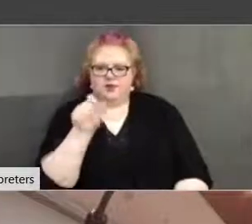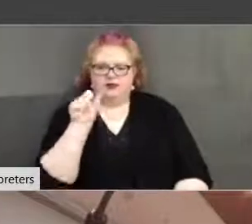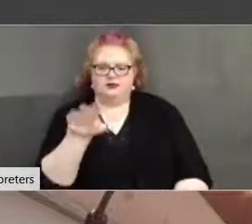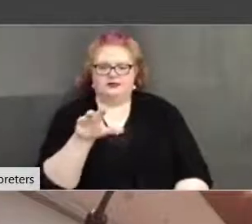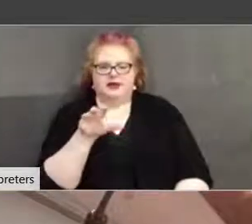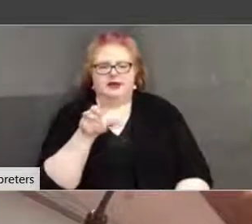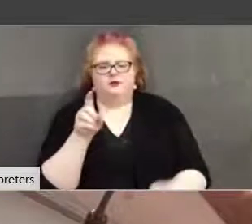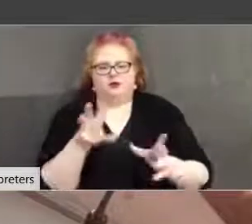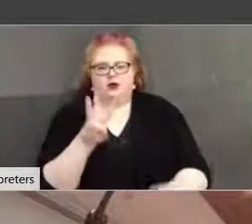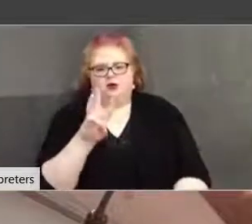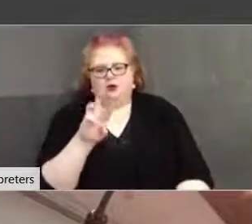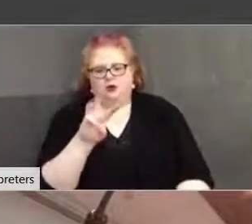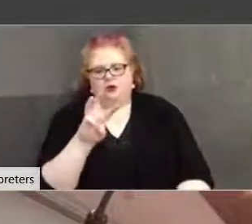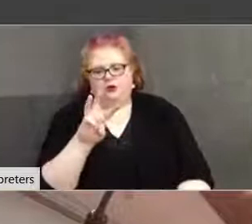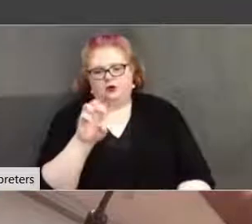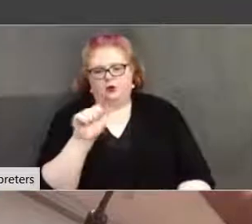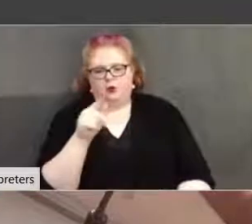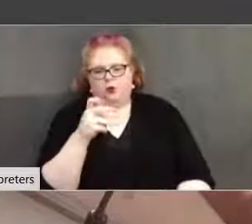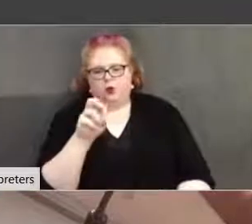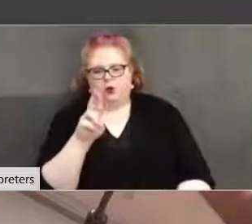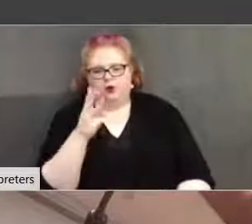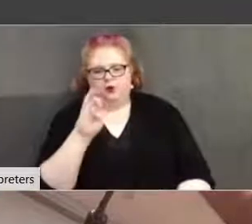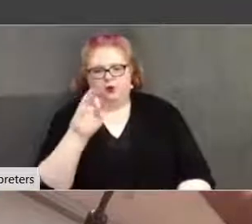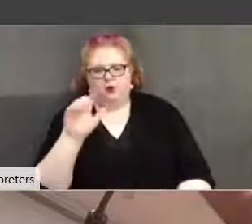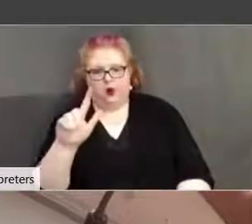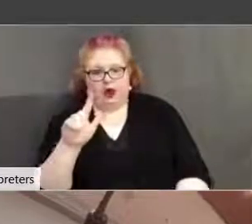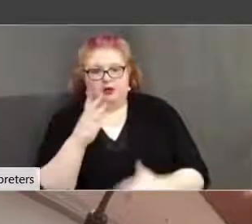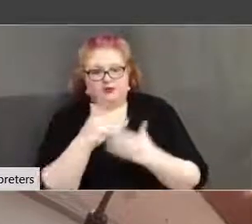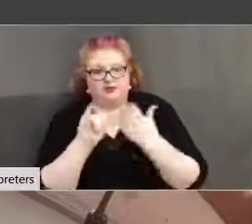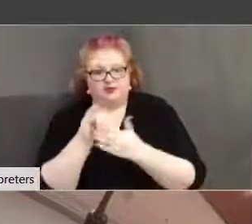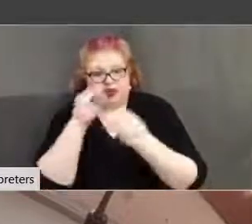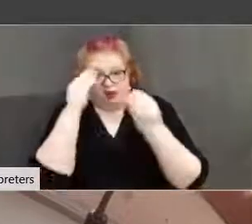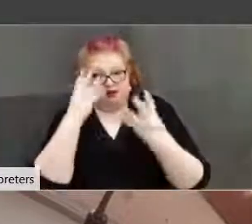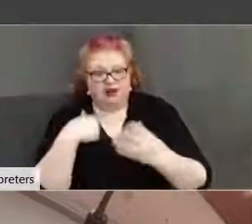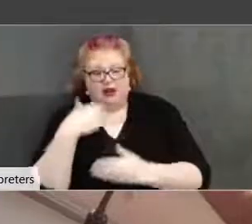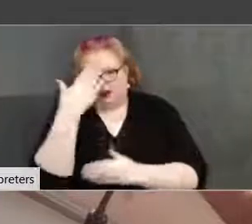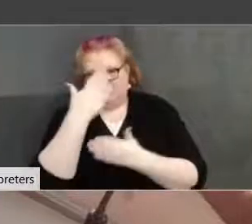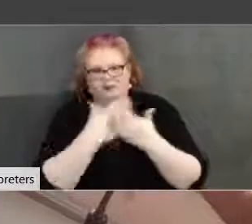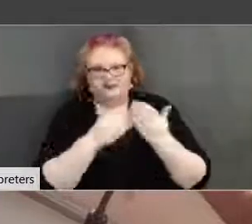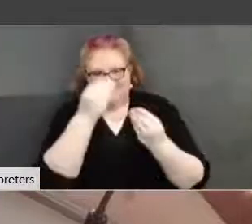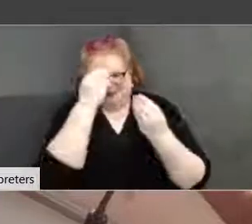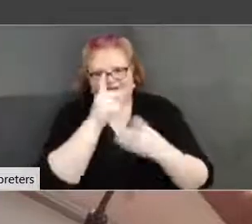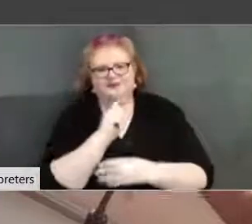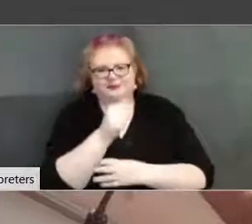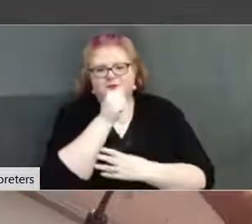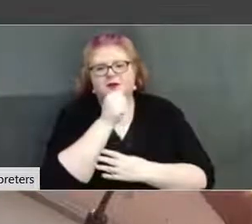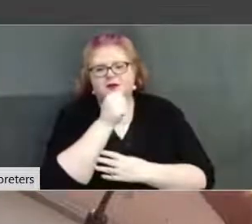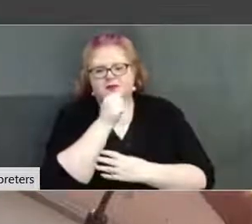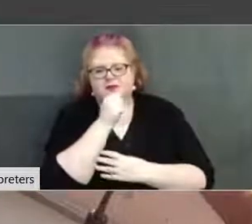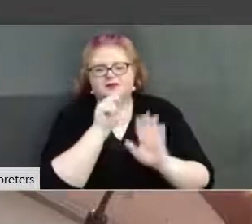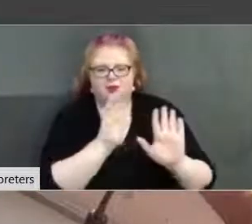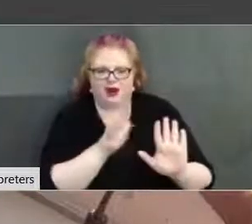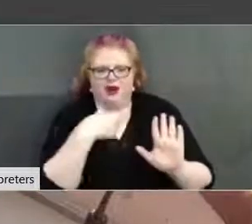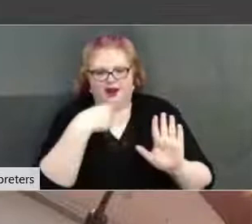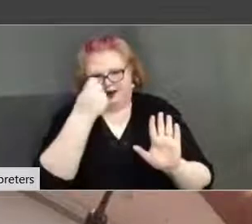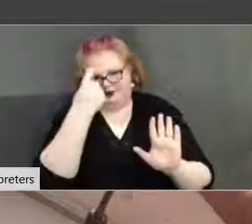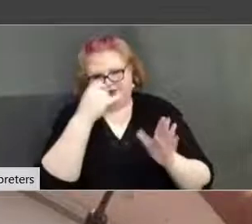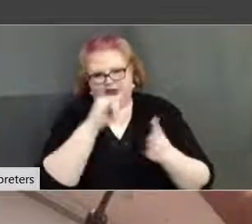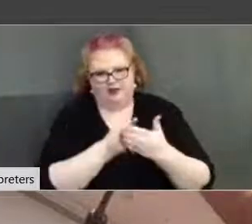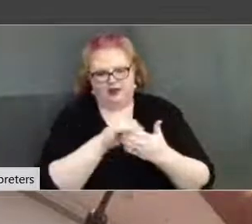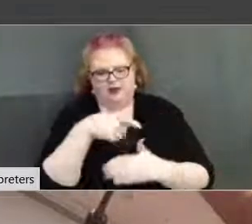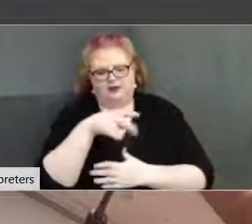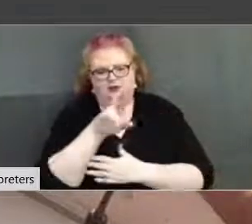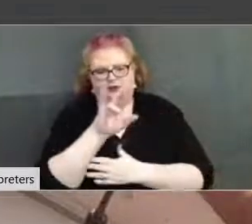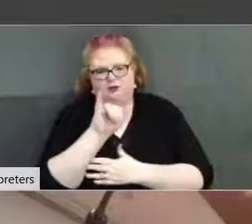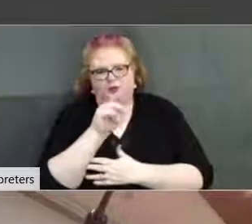of that information is proprietary from this AHN as it relates to other similarly situated organizations that